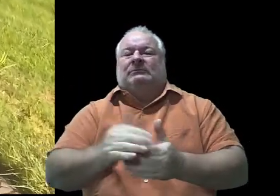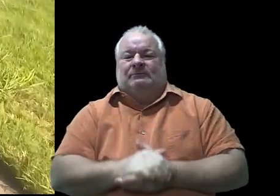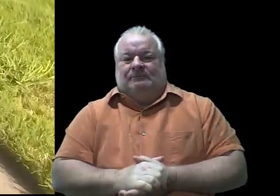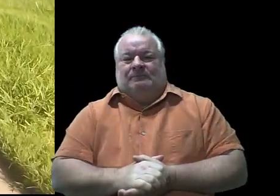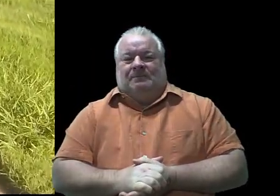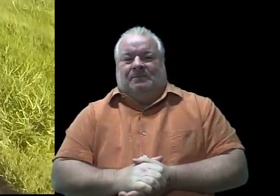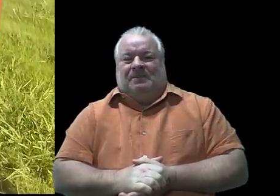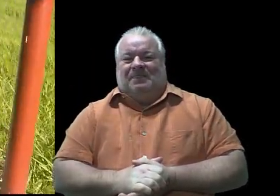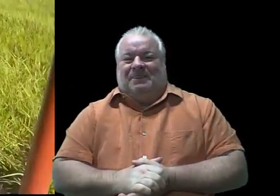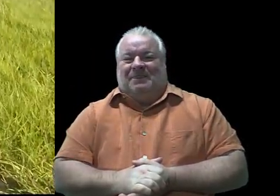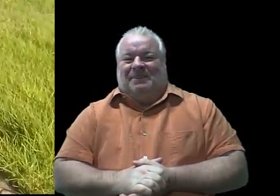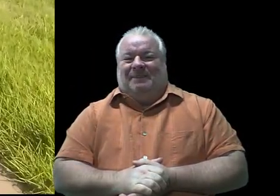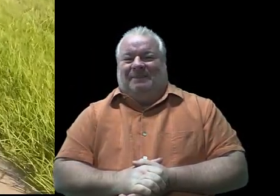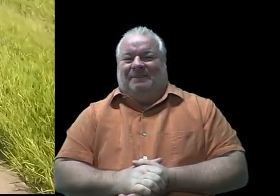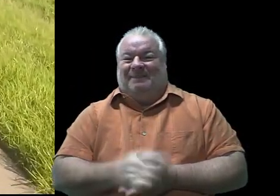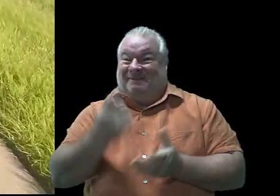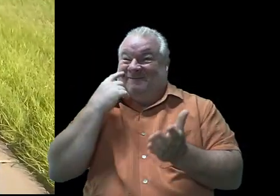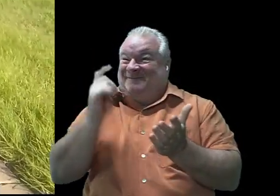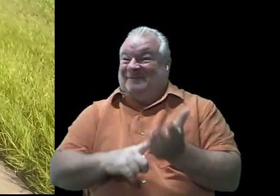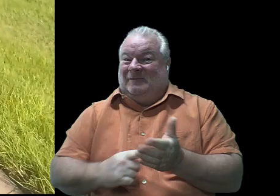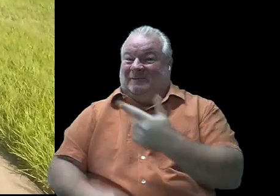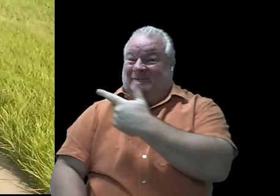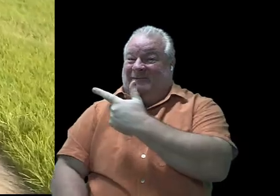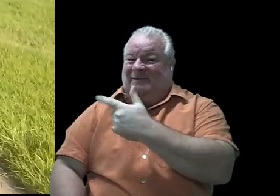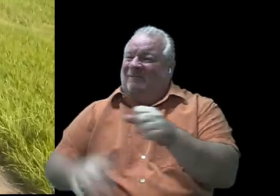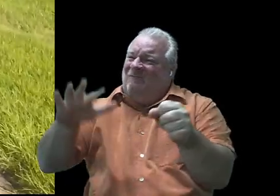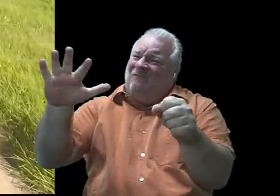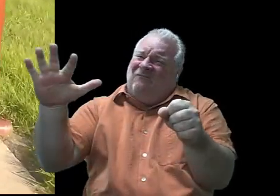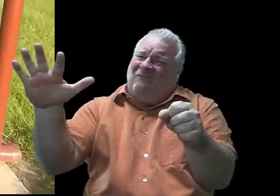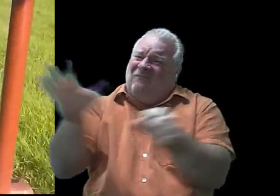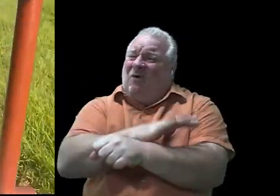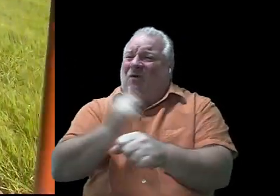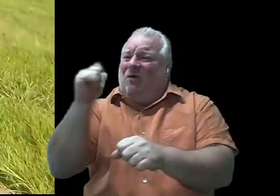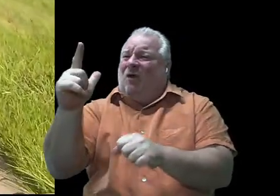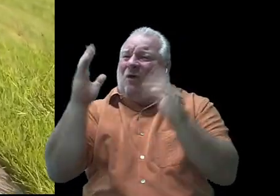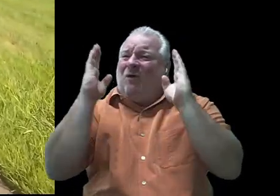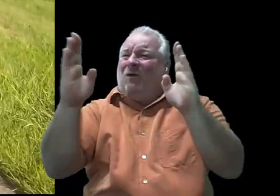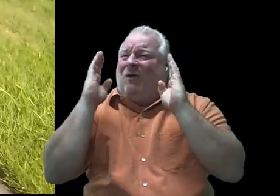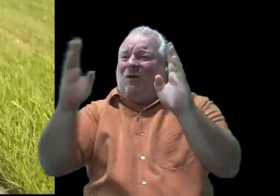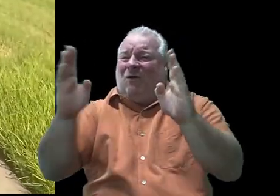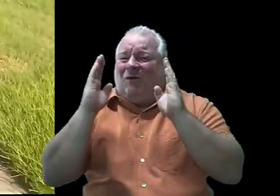And you can see we have them all throughout